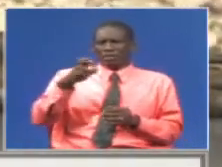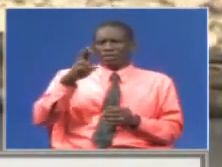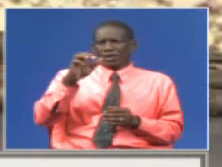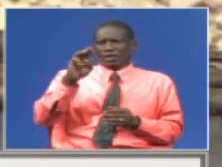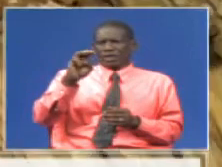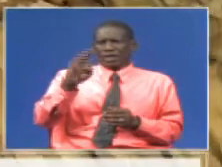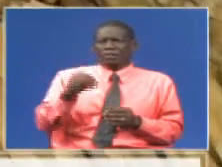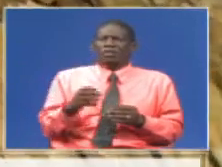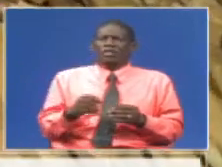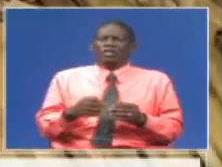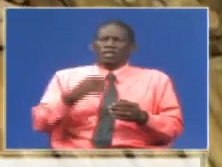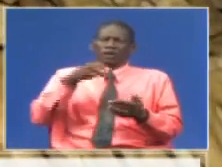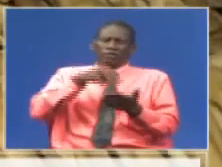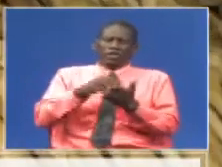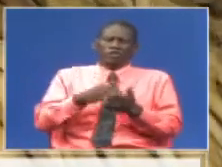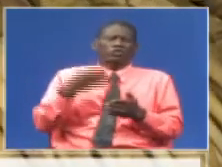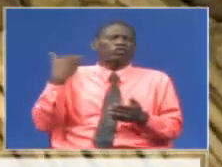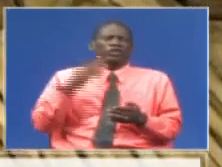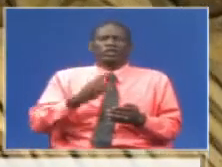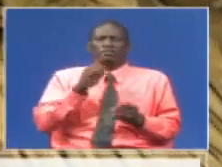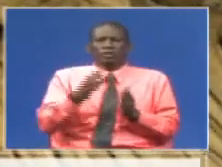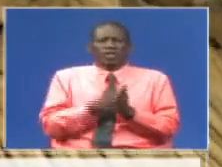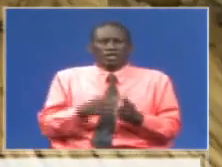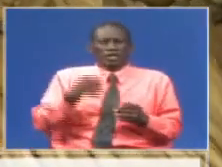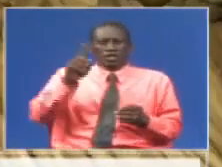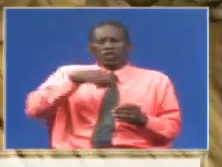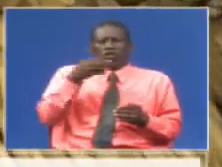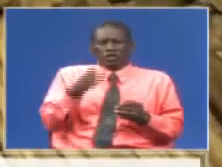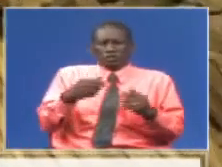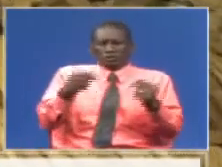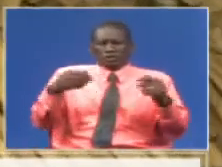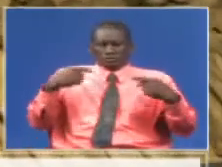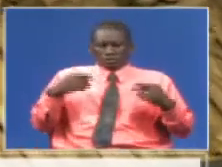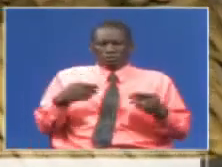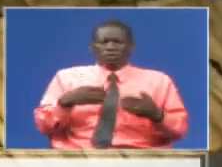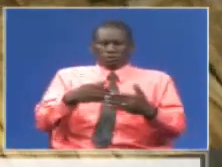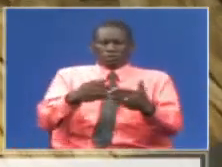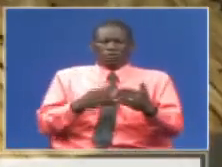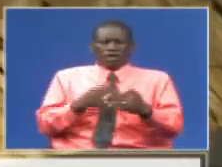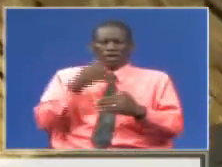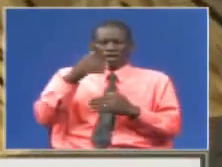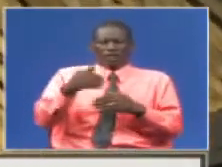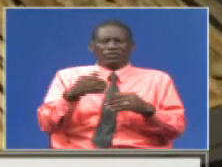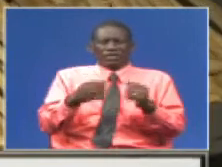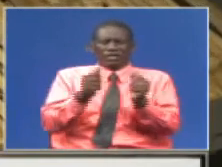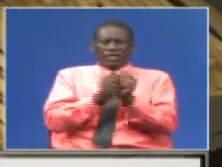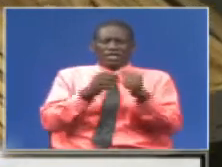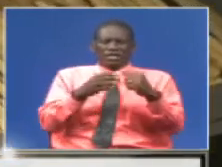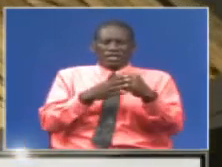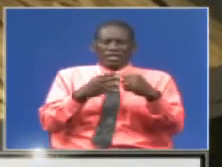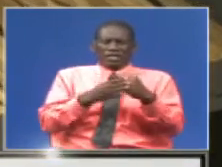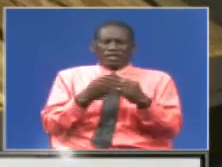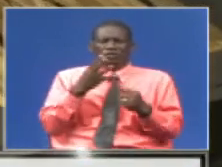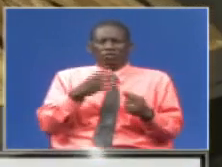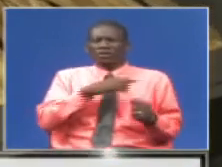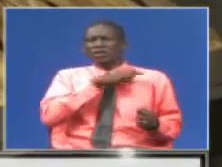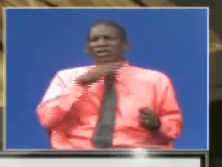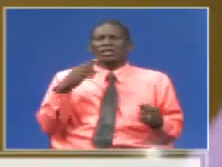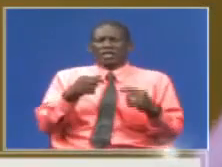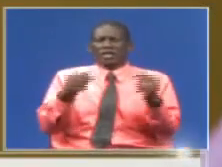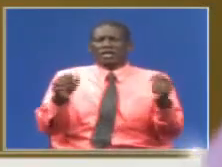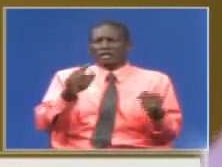to genocide, and crimes against humanity before and during the period of the 1994 genocide against the